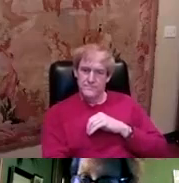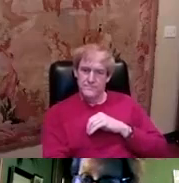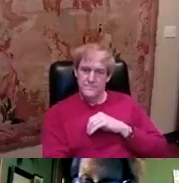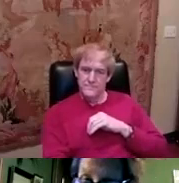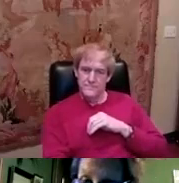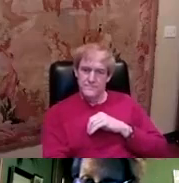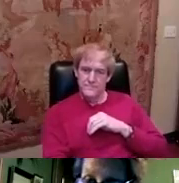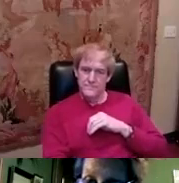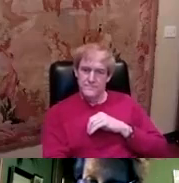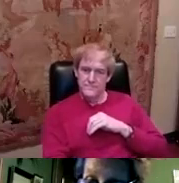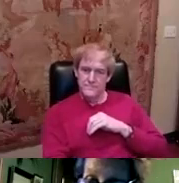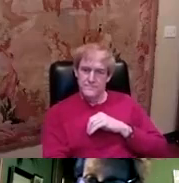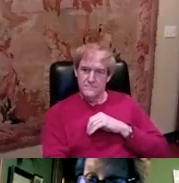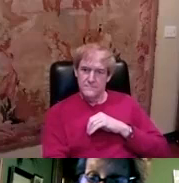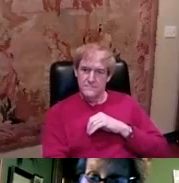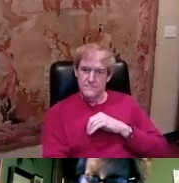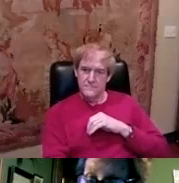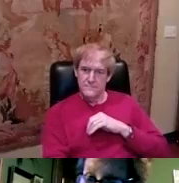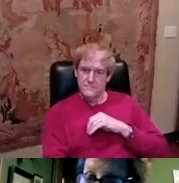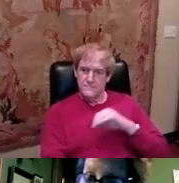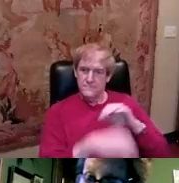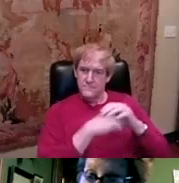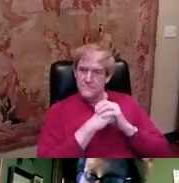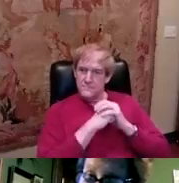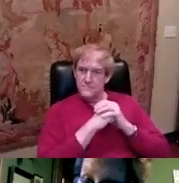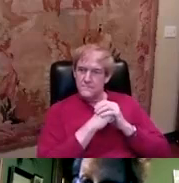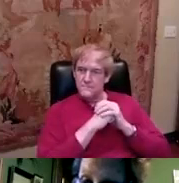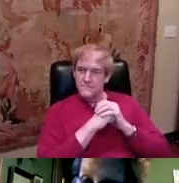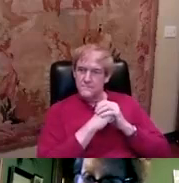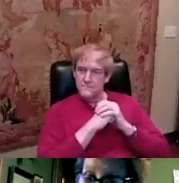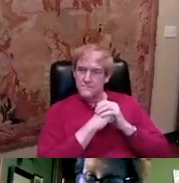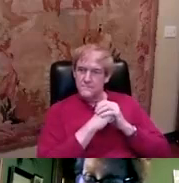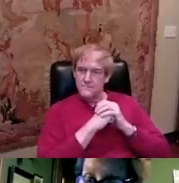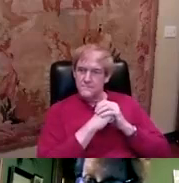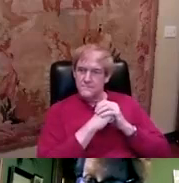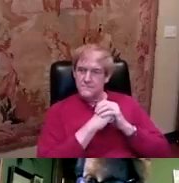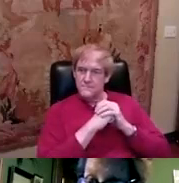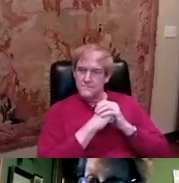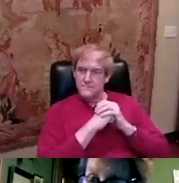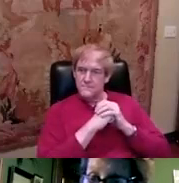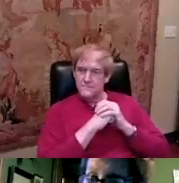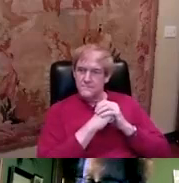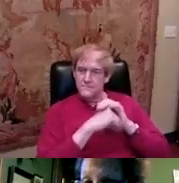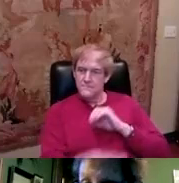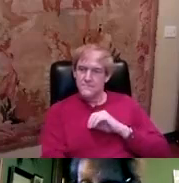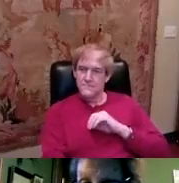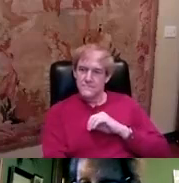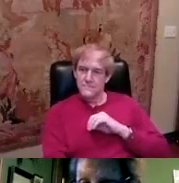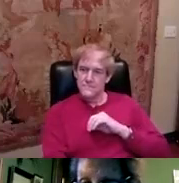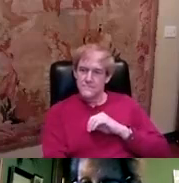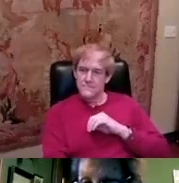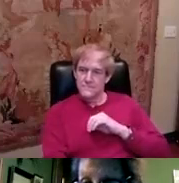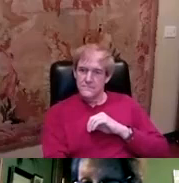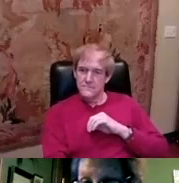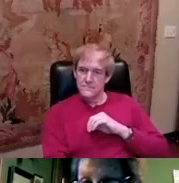the park bridge is open, there are going to be people making left turns that are going to hold up that whole lane